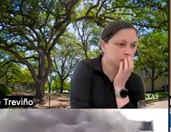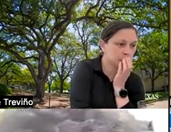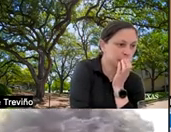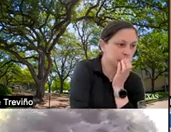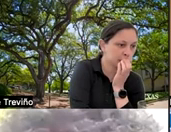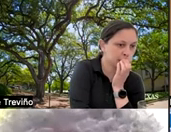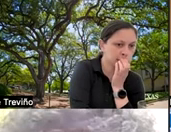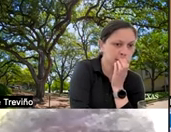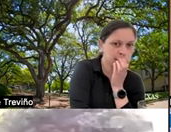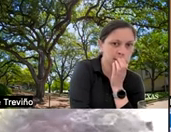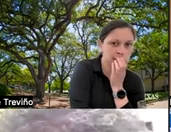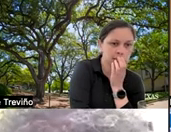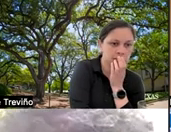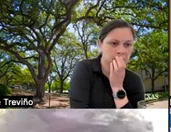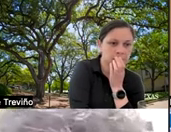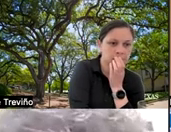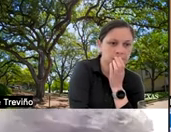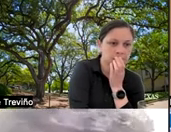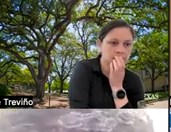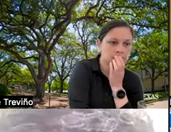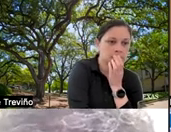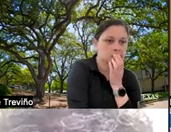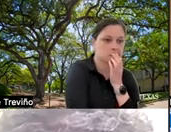of these statewide plans.